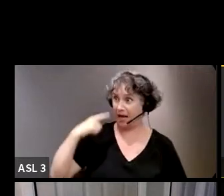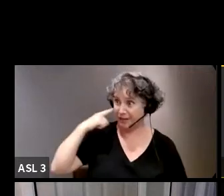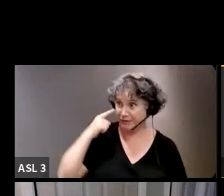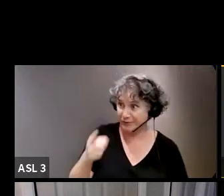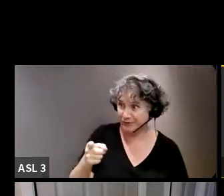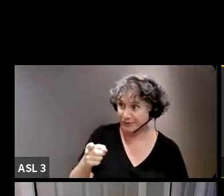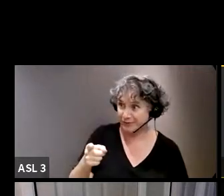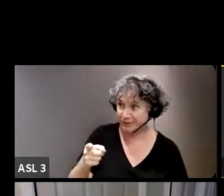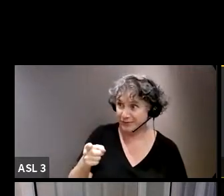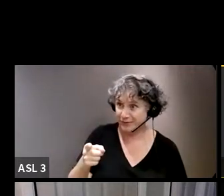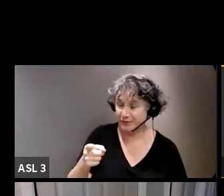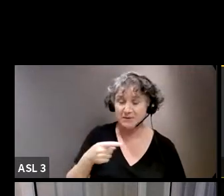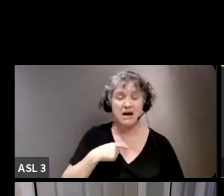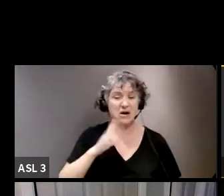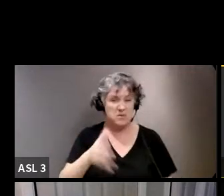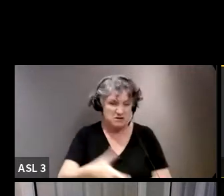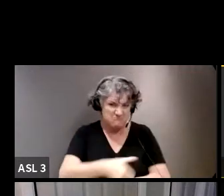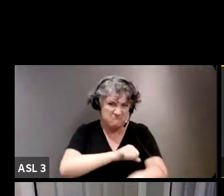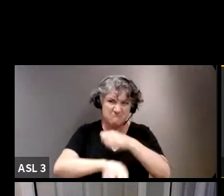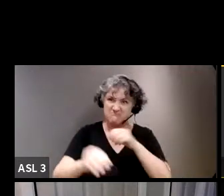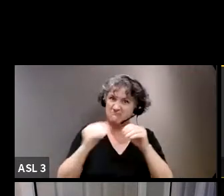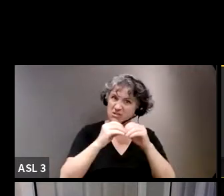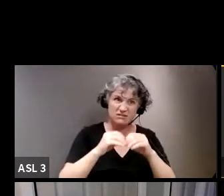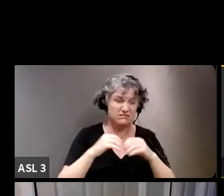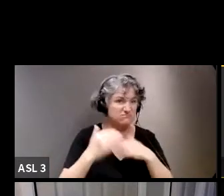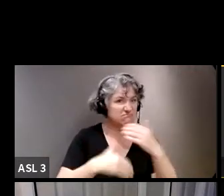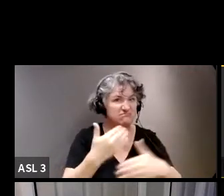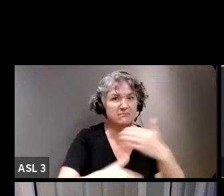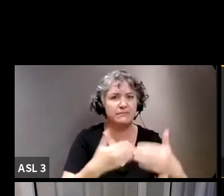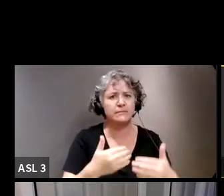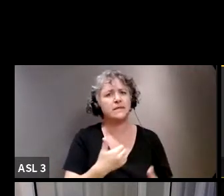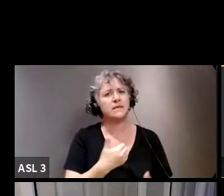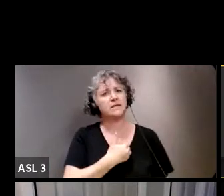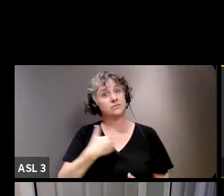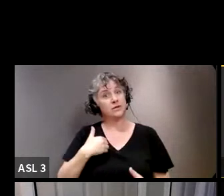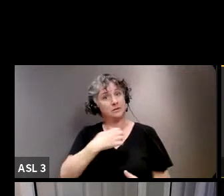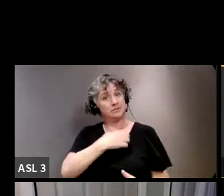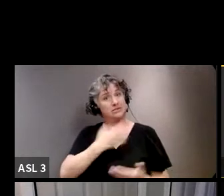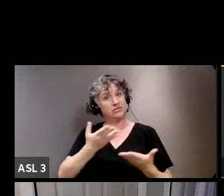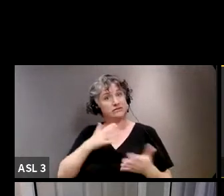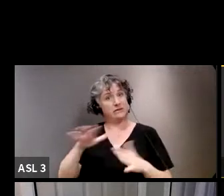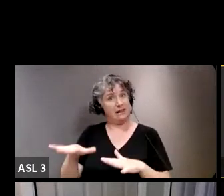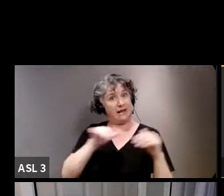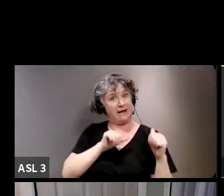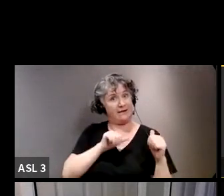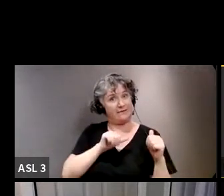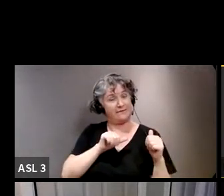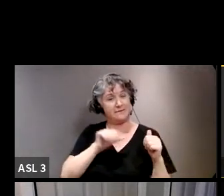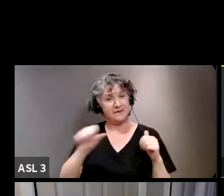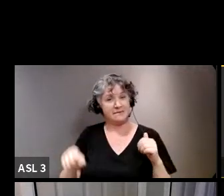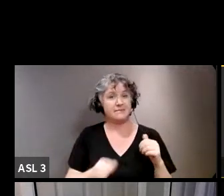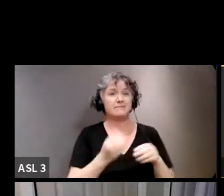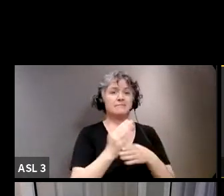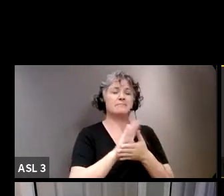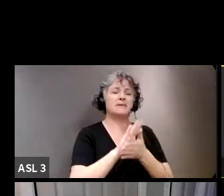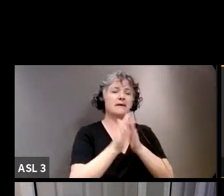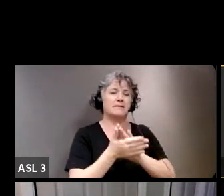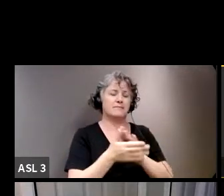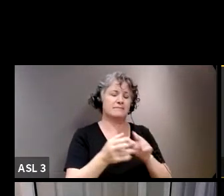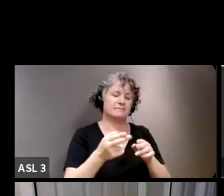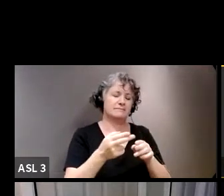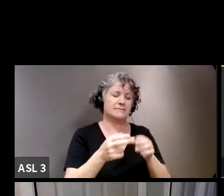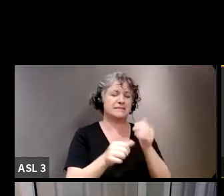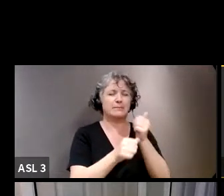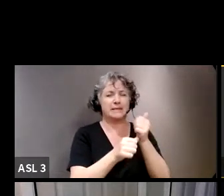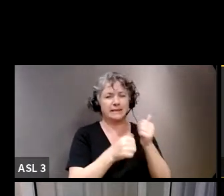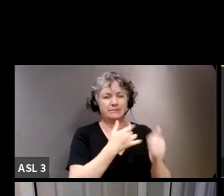before as i was leaving the toronto police service i was assigned as a deputy chief to work with the then lip provincial liberal government to